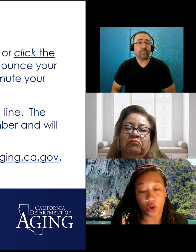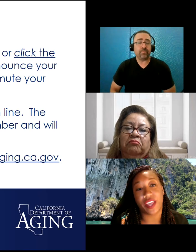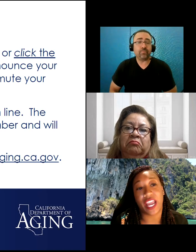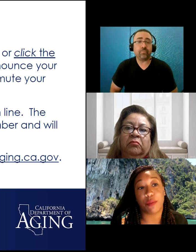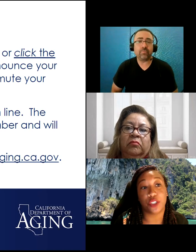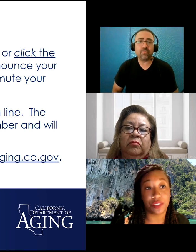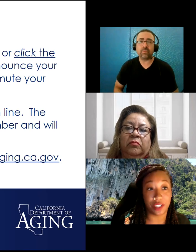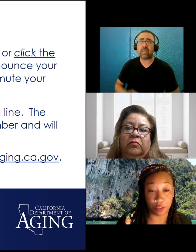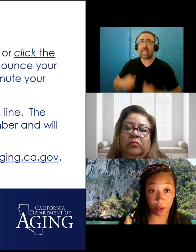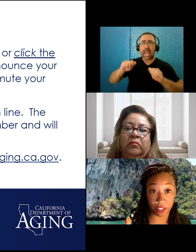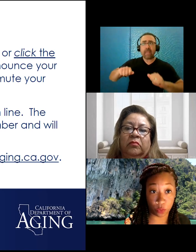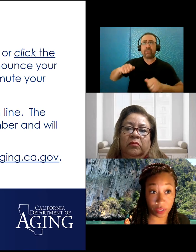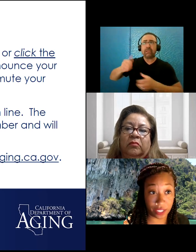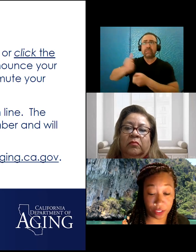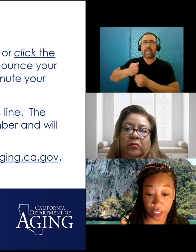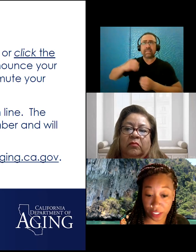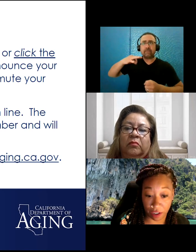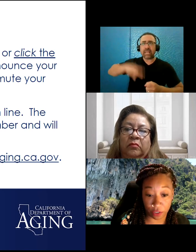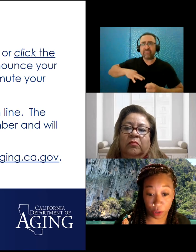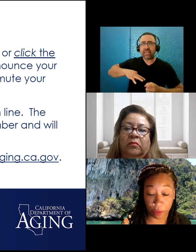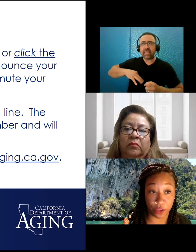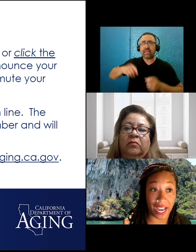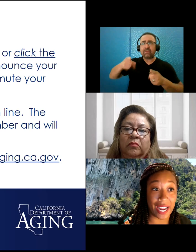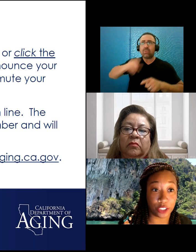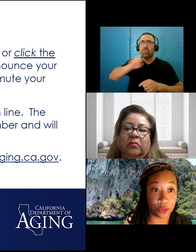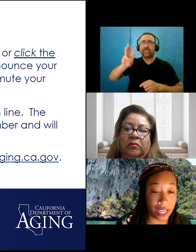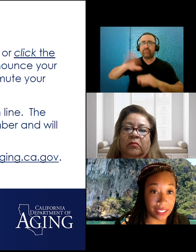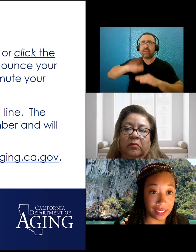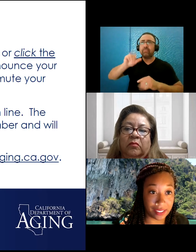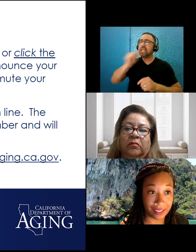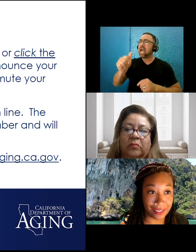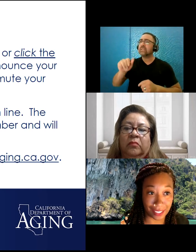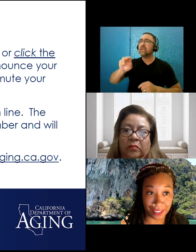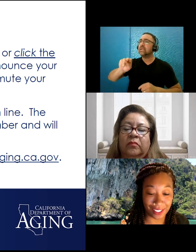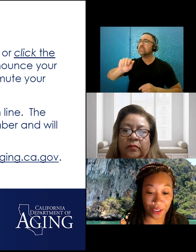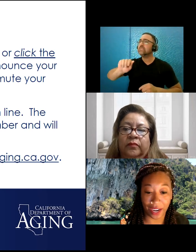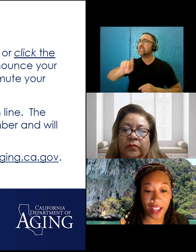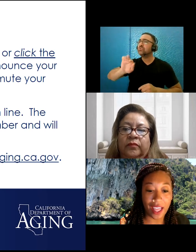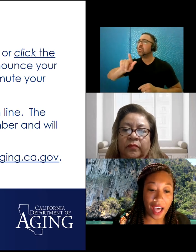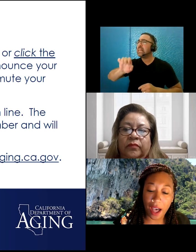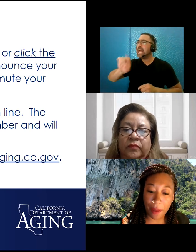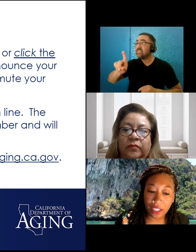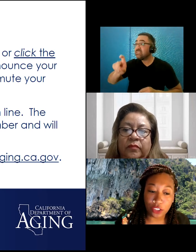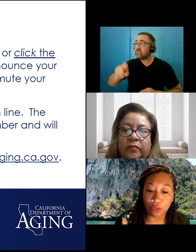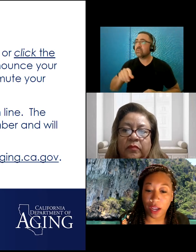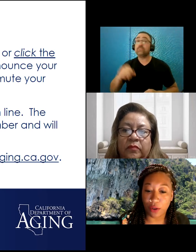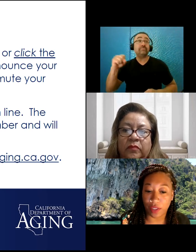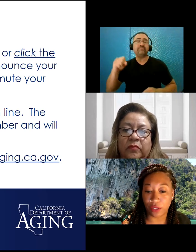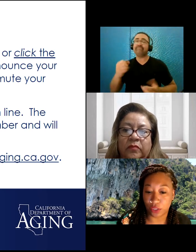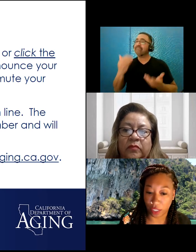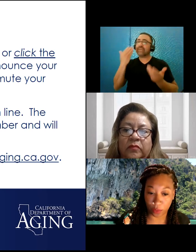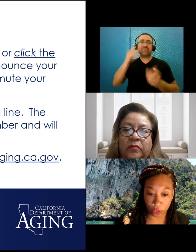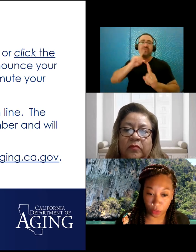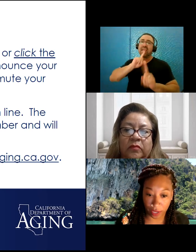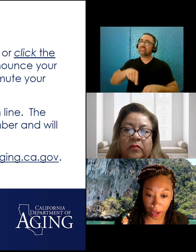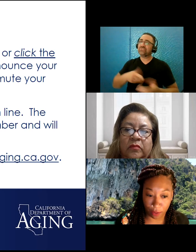So are they able to receive these benefits once they are 65 or older, but they're not naturalized? Mm-hmm. Okay. I actually do not know the answer to